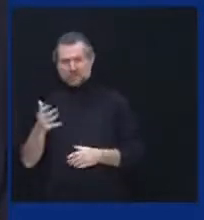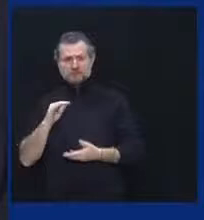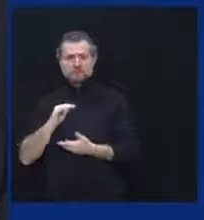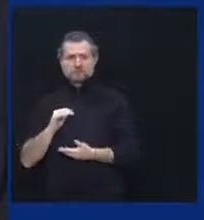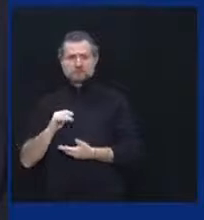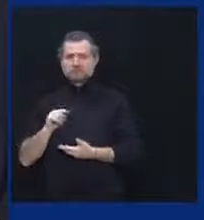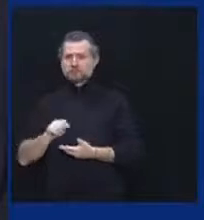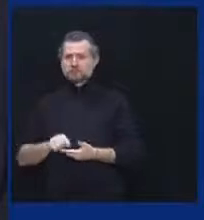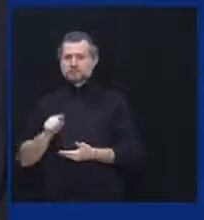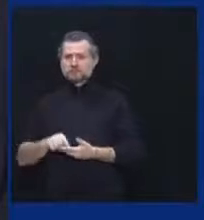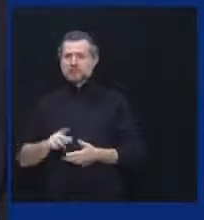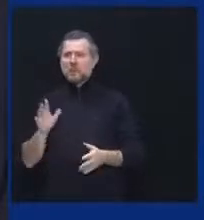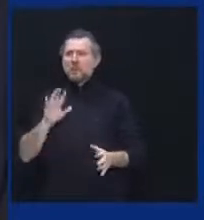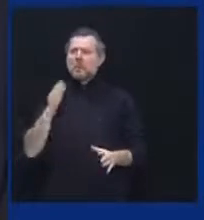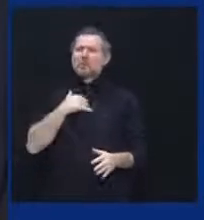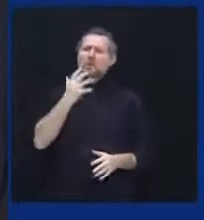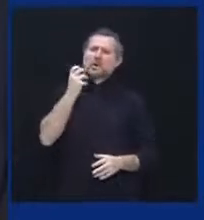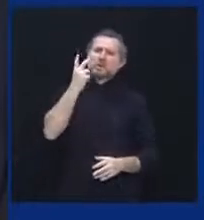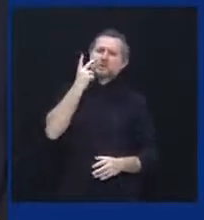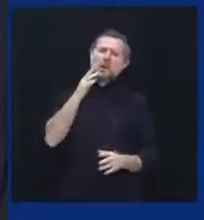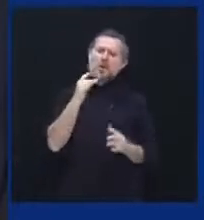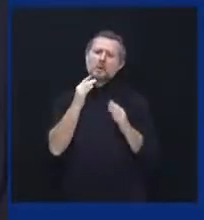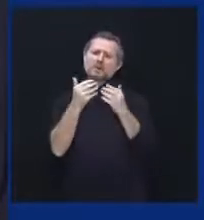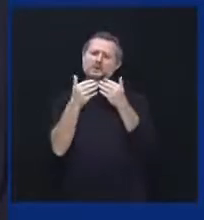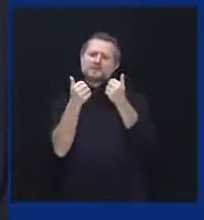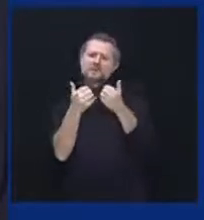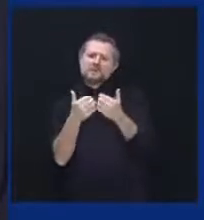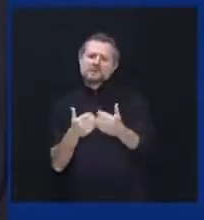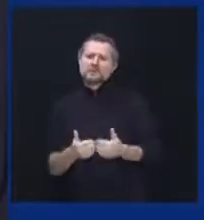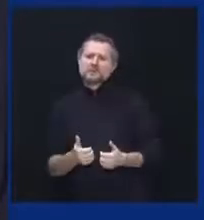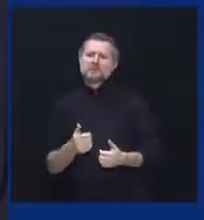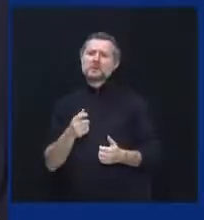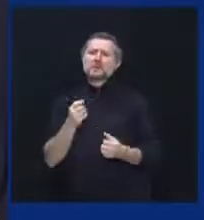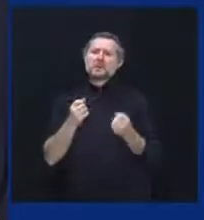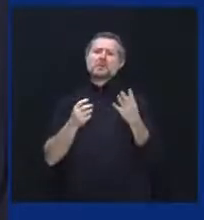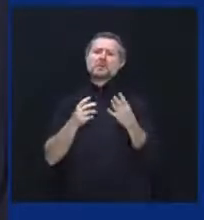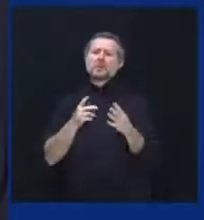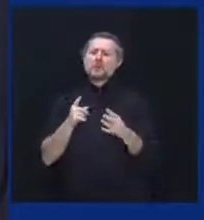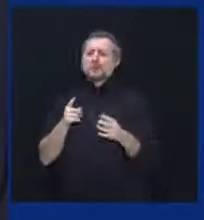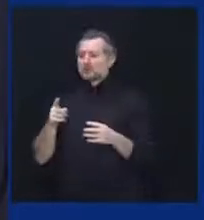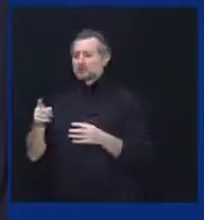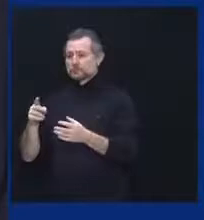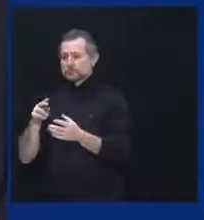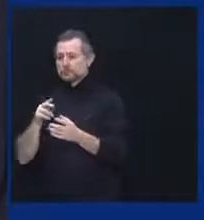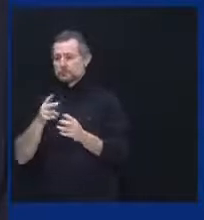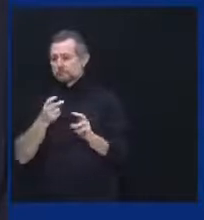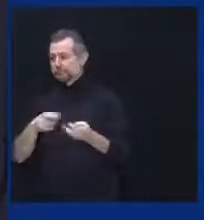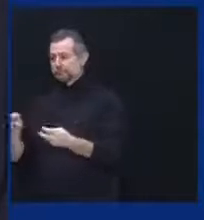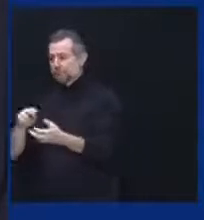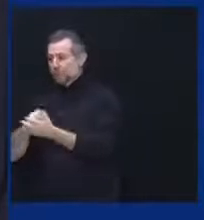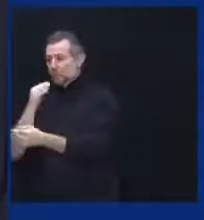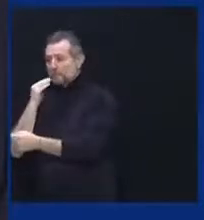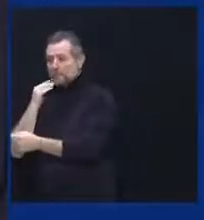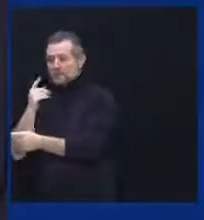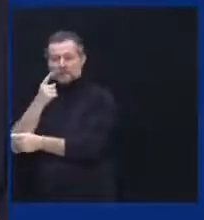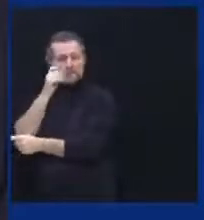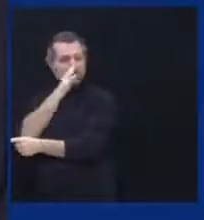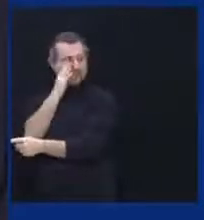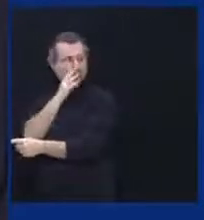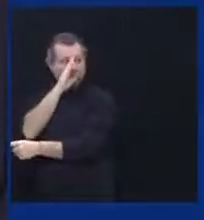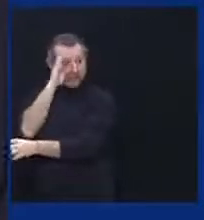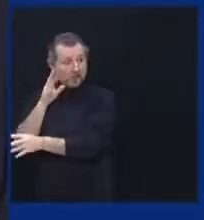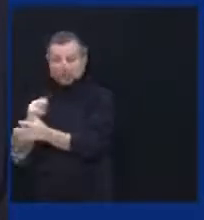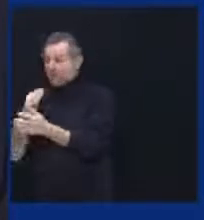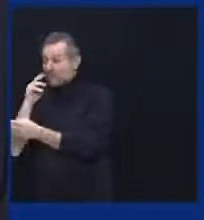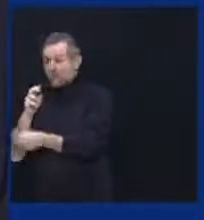Well, we want to look at sub numbers. How many went from a hospital to a nursing home? How many went from a nursing home to a hospital? How many were